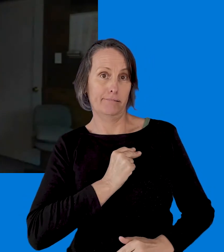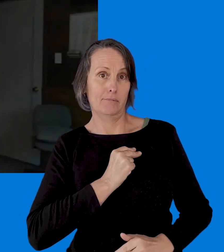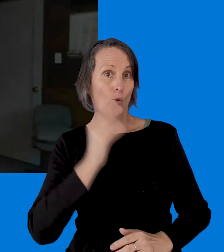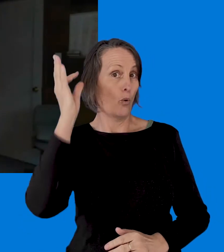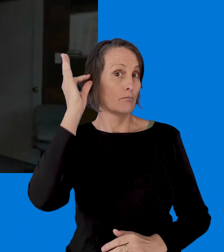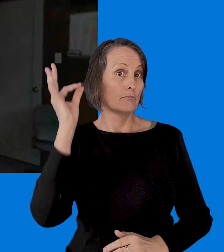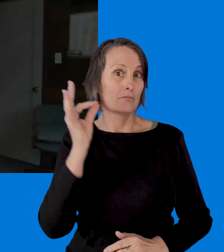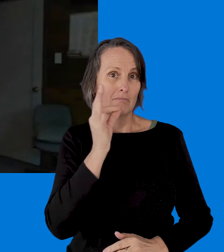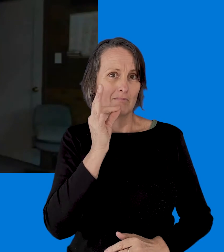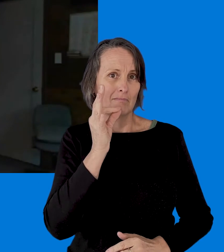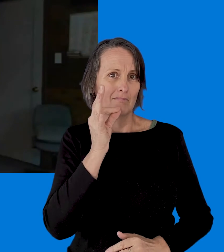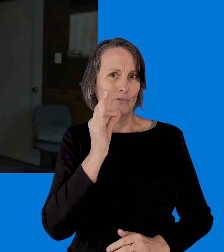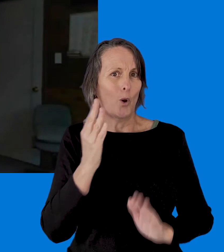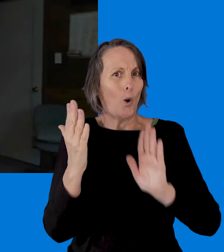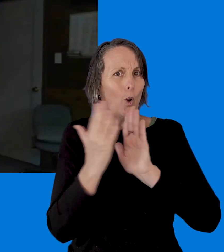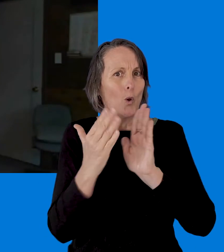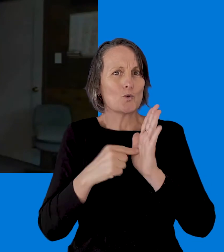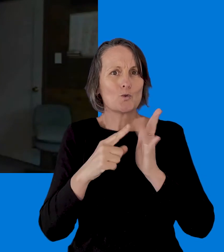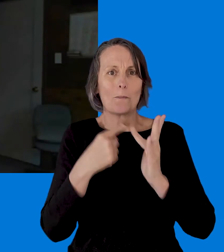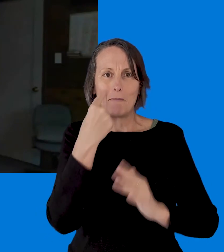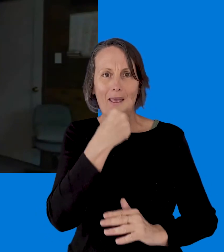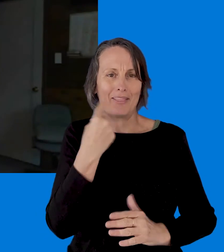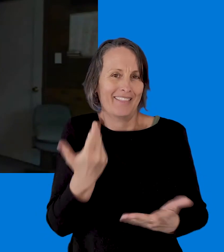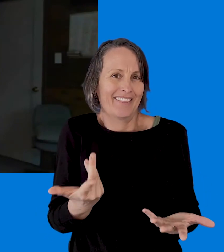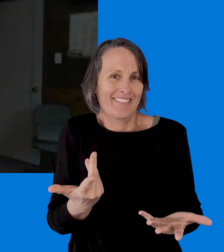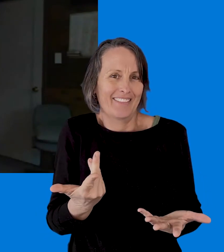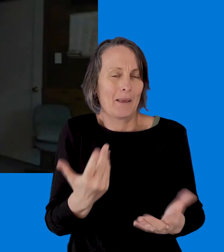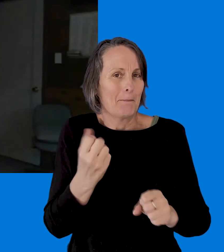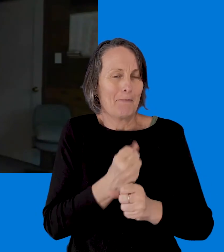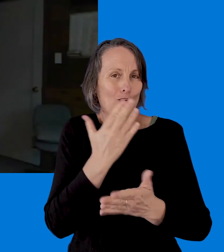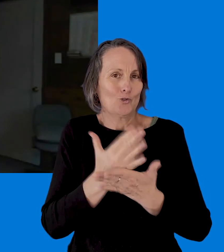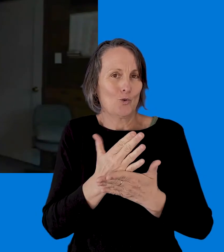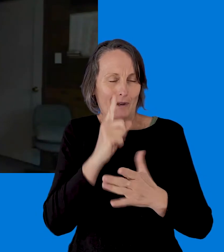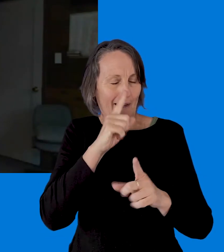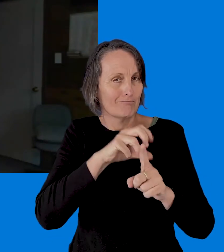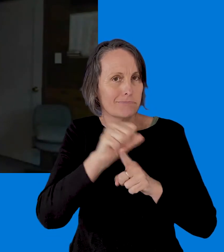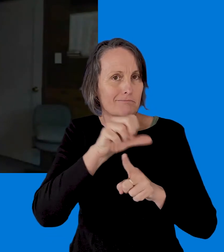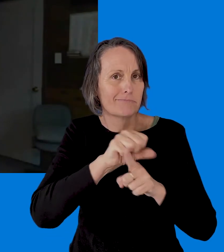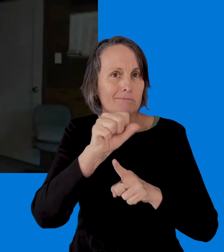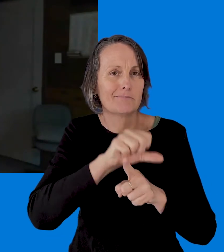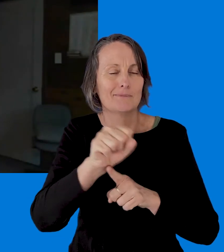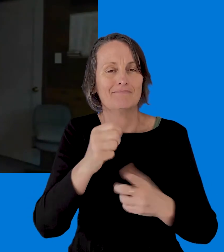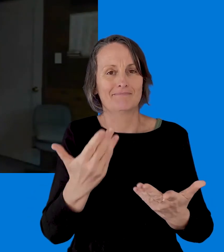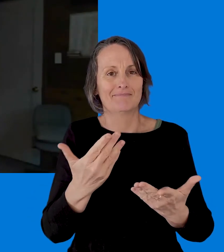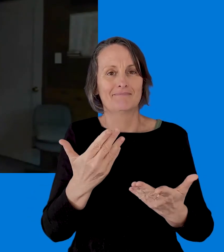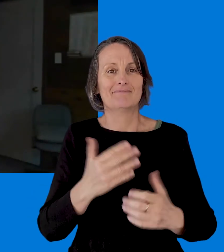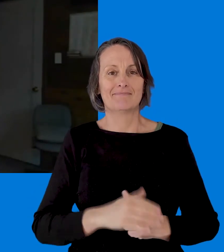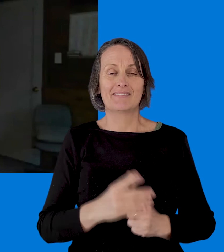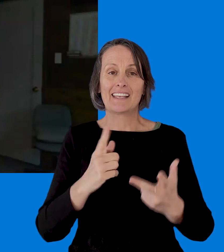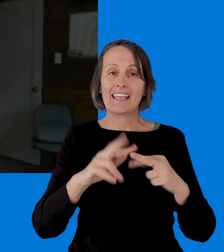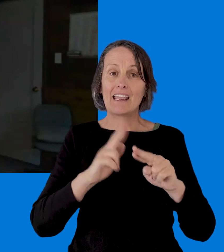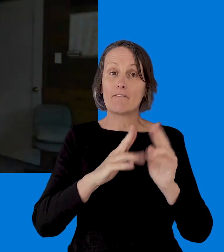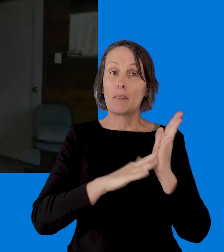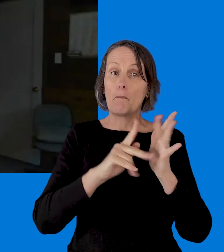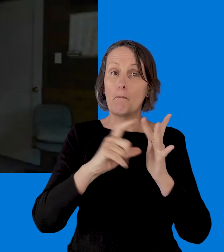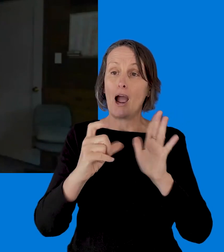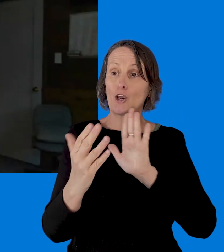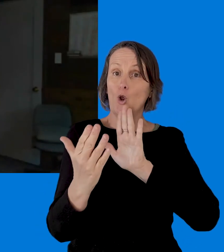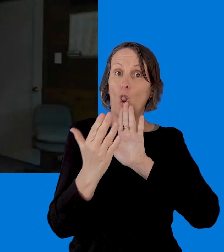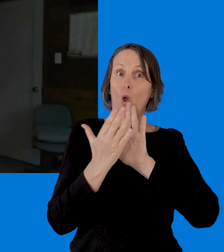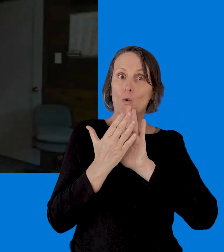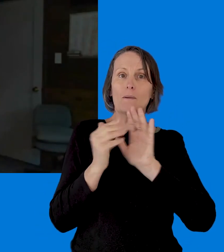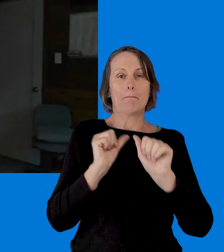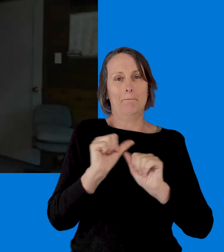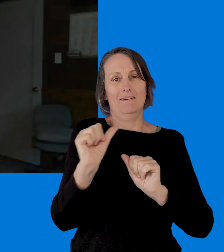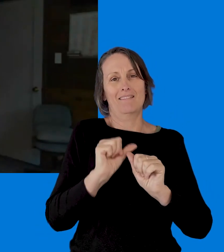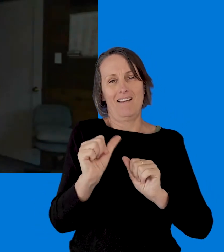of speech recognition that really hasn't changed for years. The closer the mic is to the person talking, the better it does.